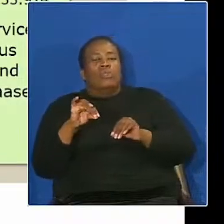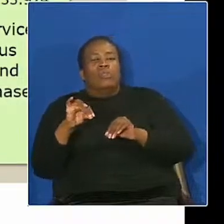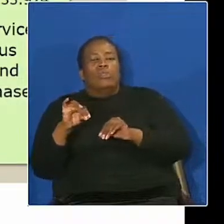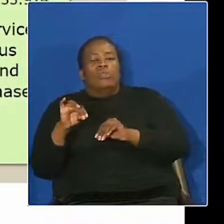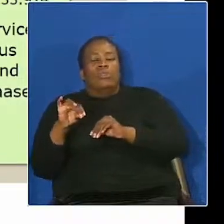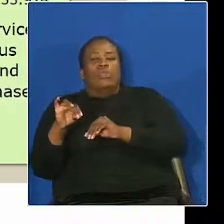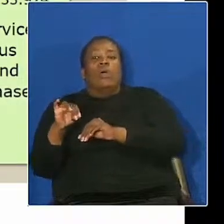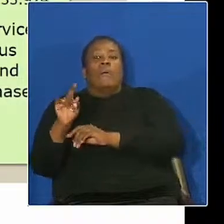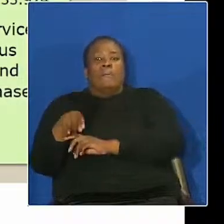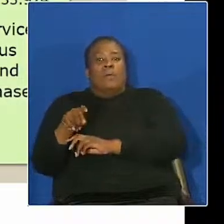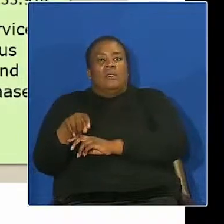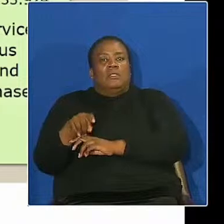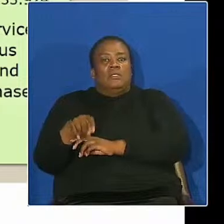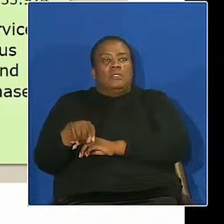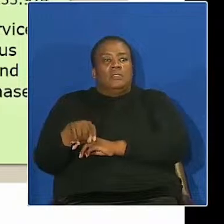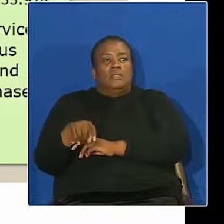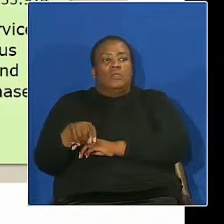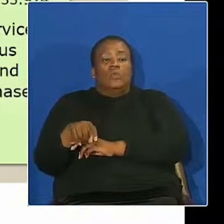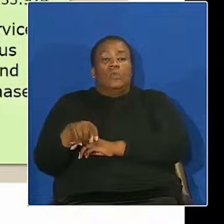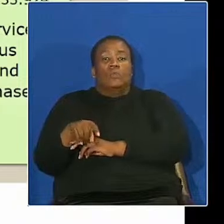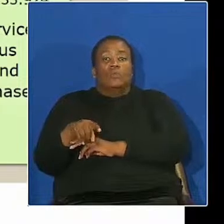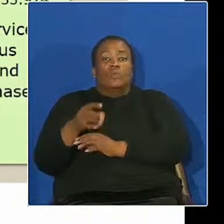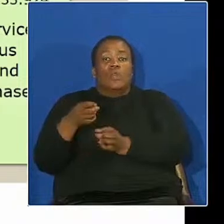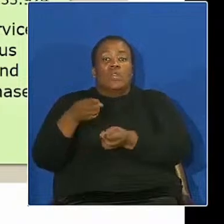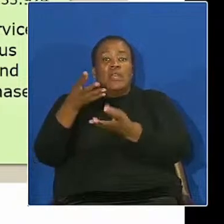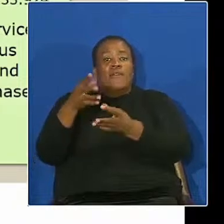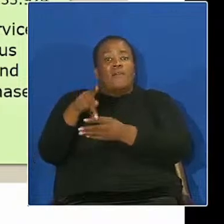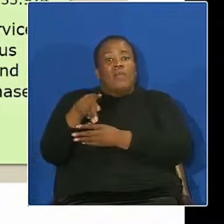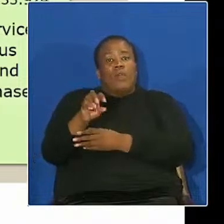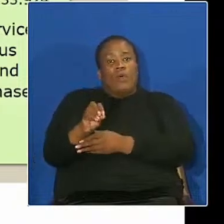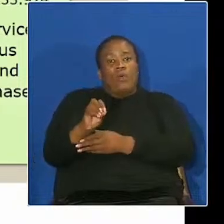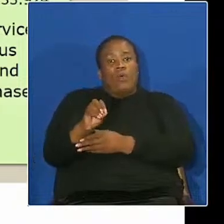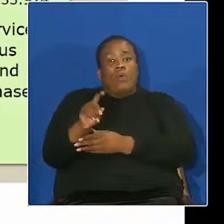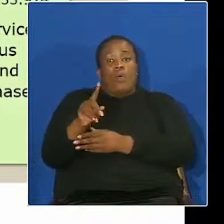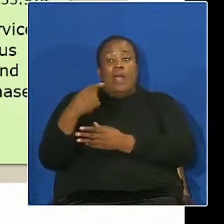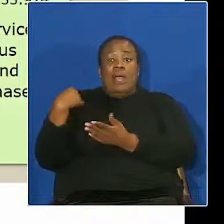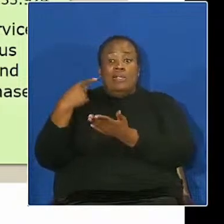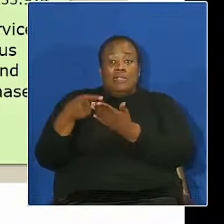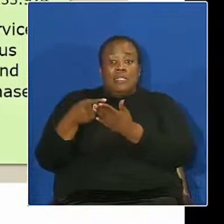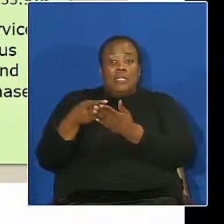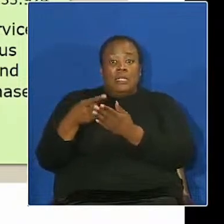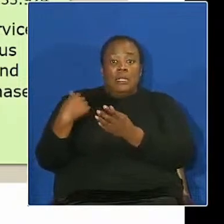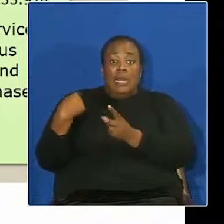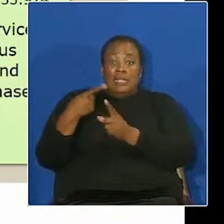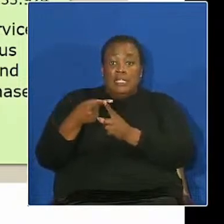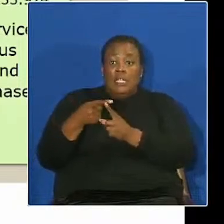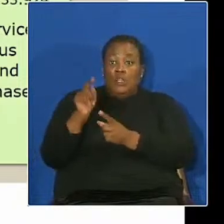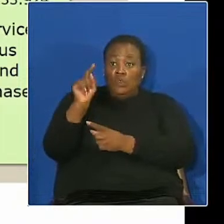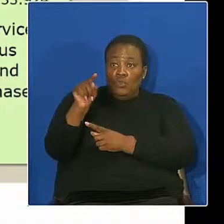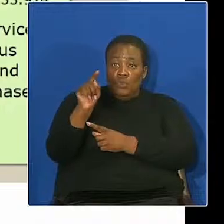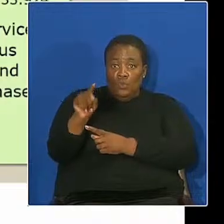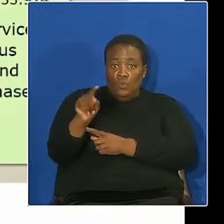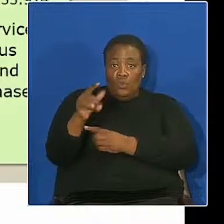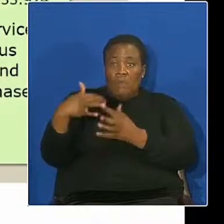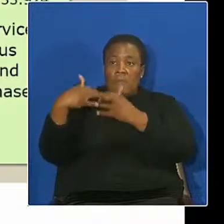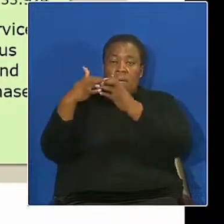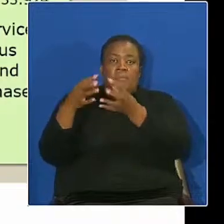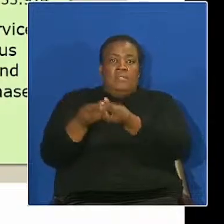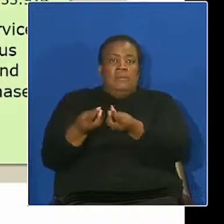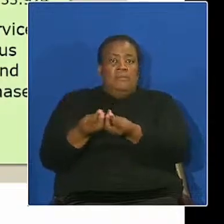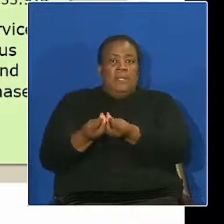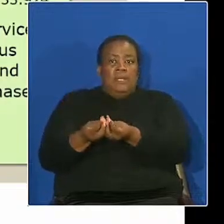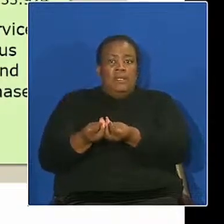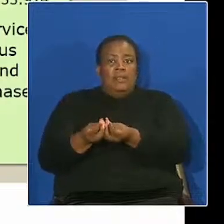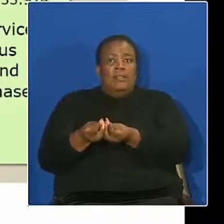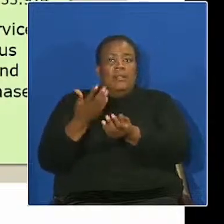to release purchase orders until you guys come up with something that